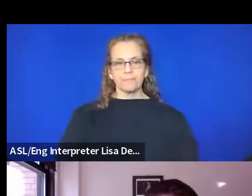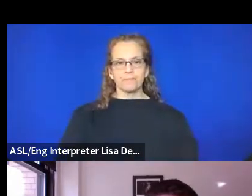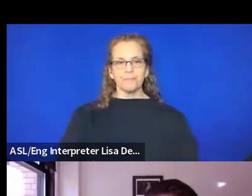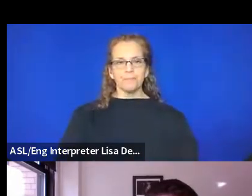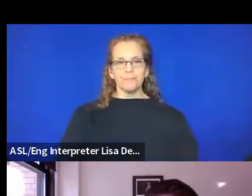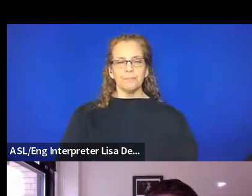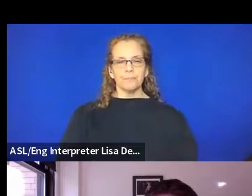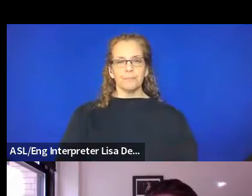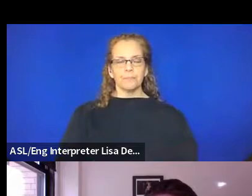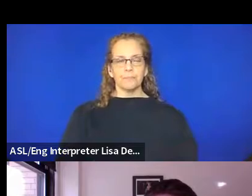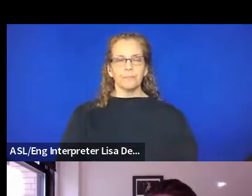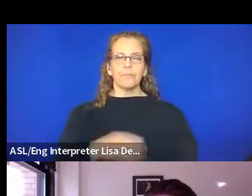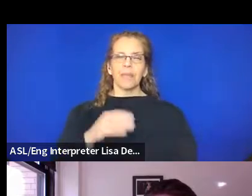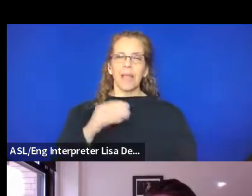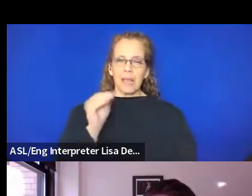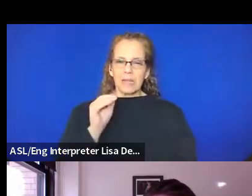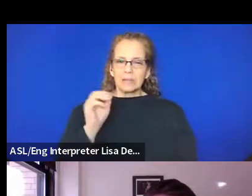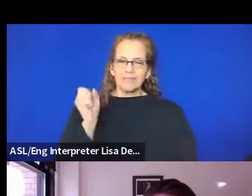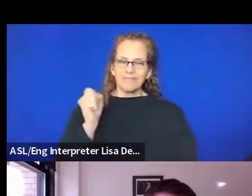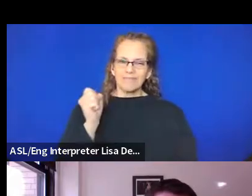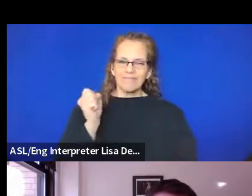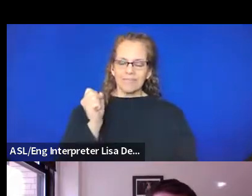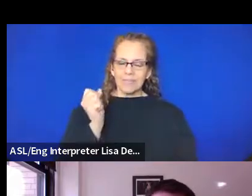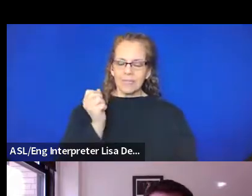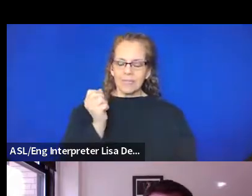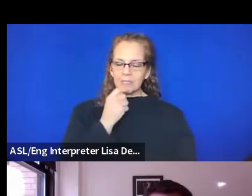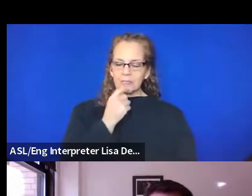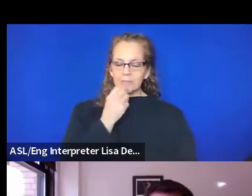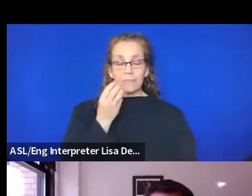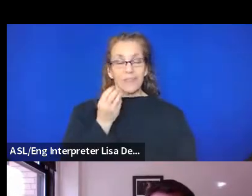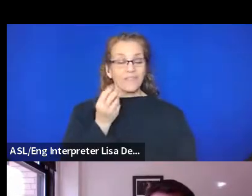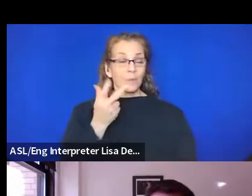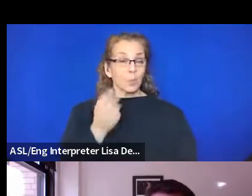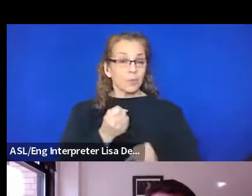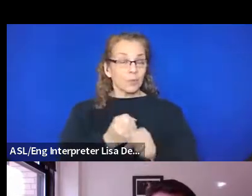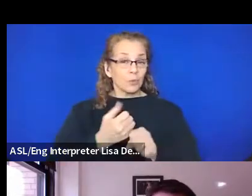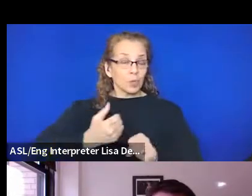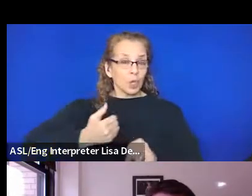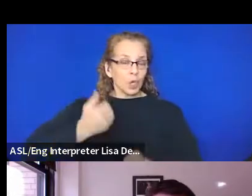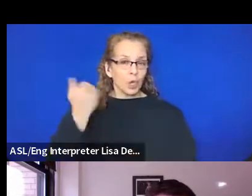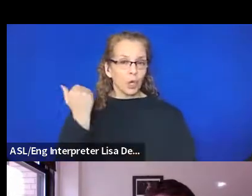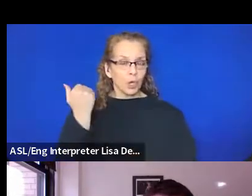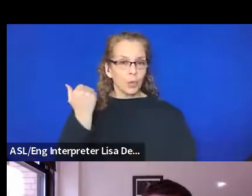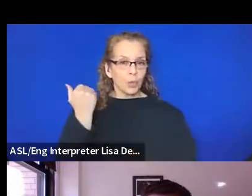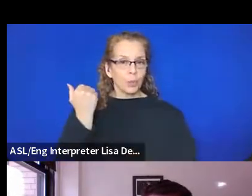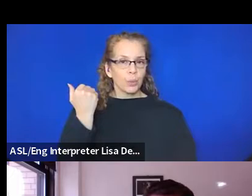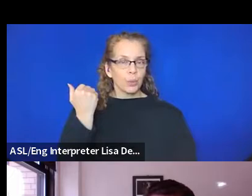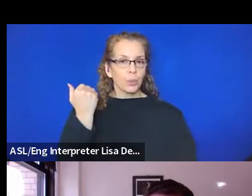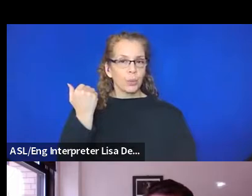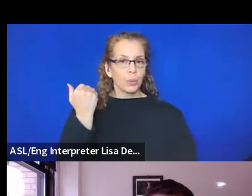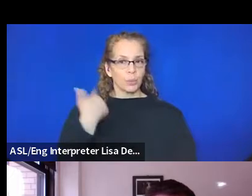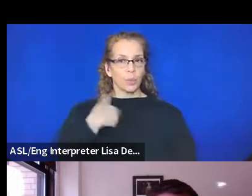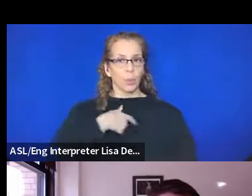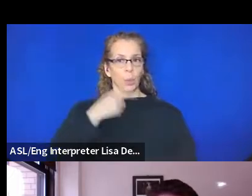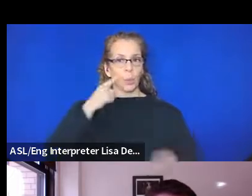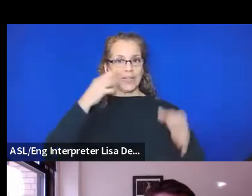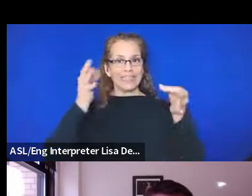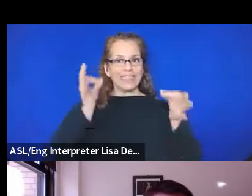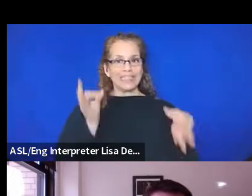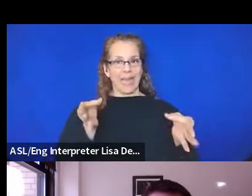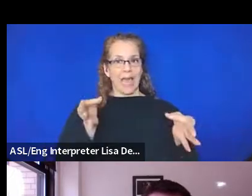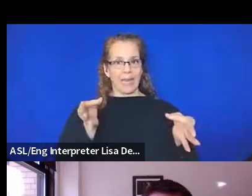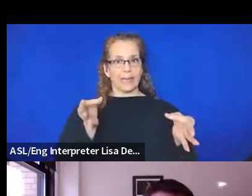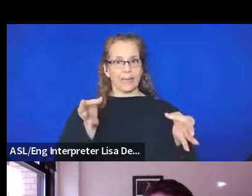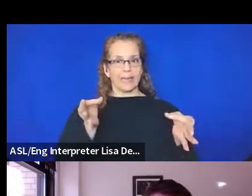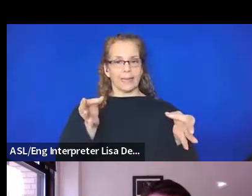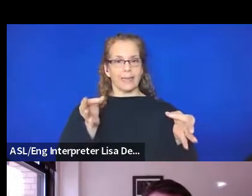think it does, a few years ago, we made a conscious decision as an itinerant theater